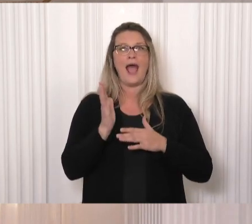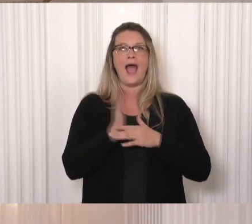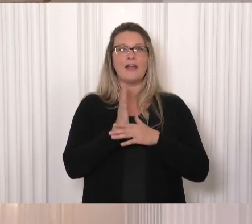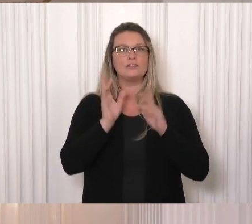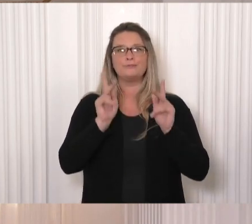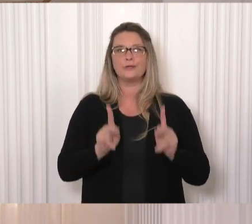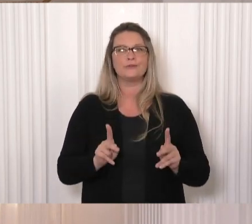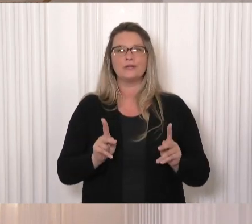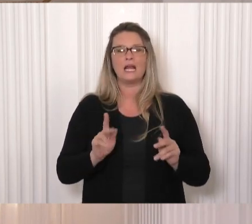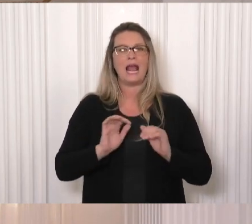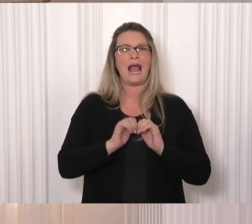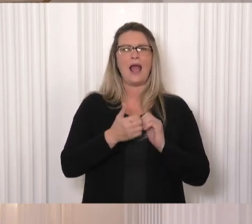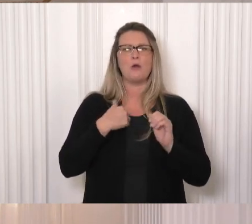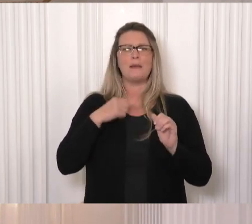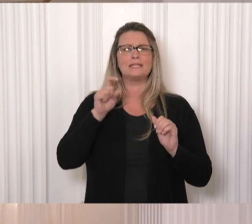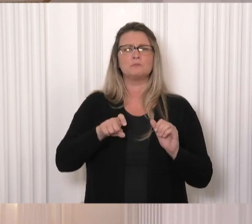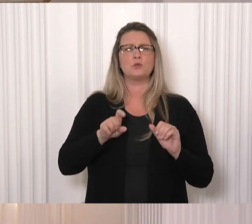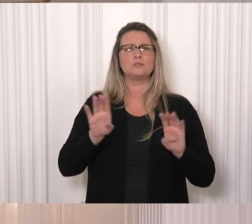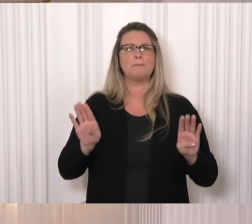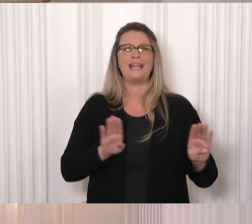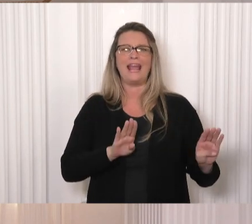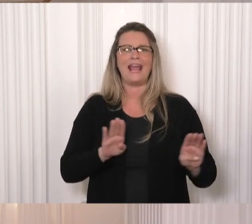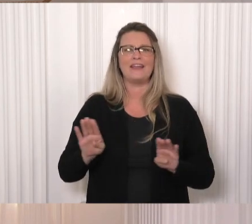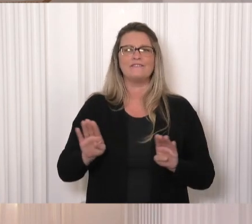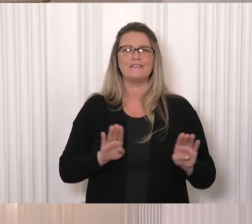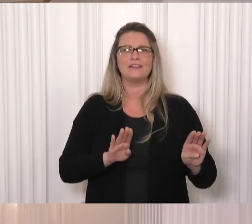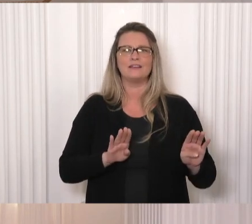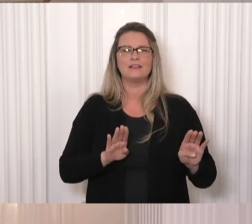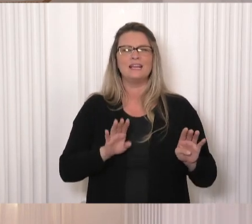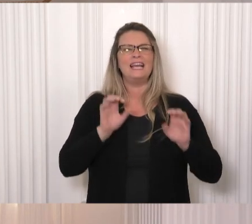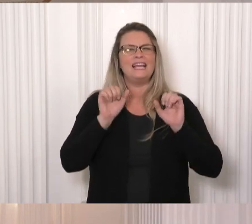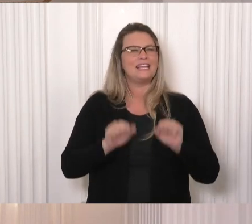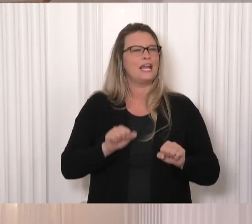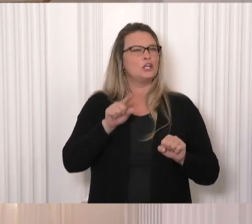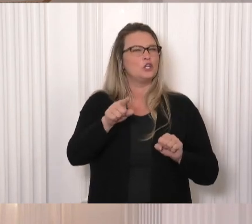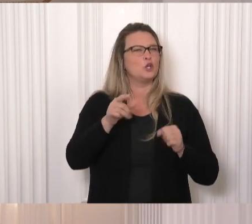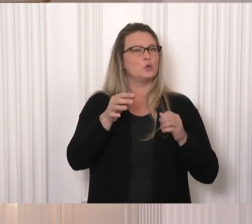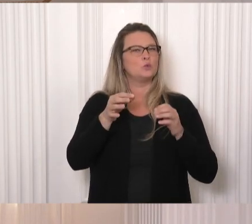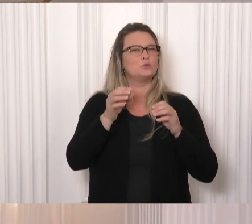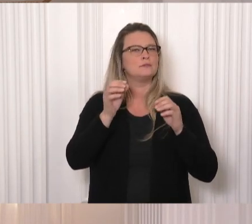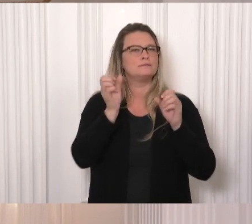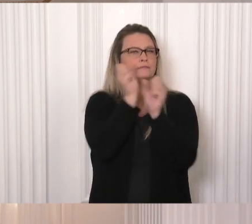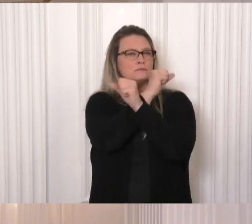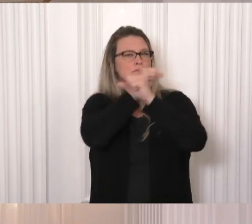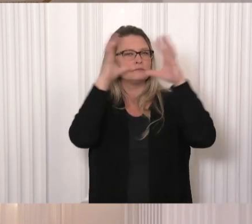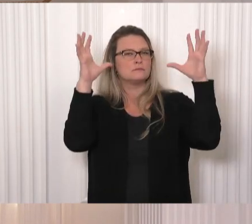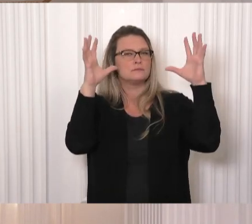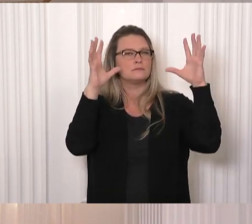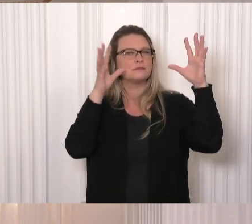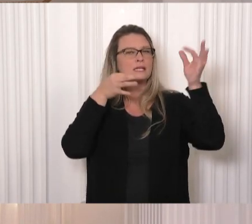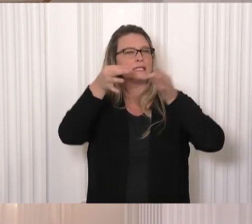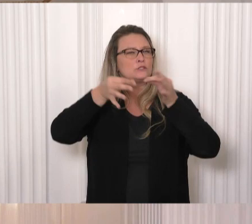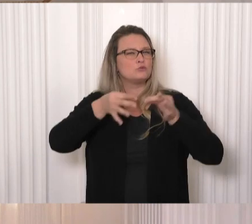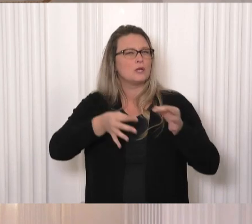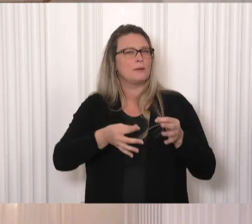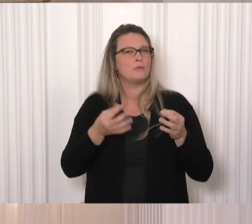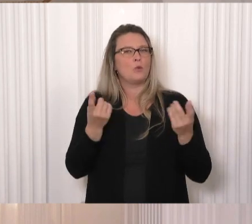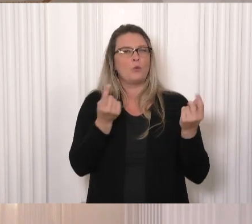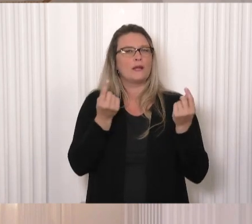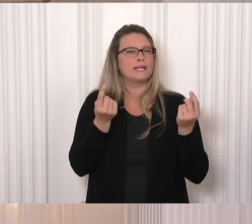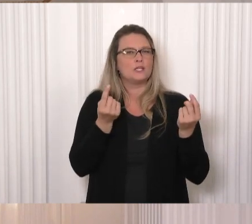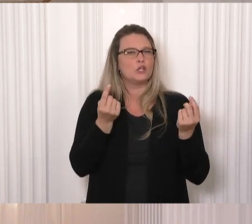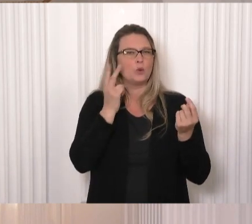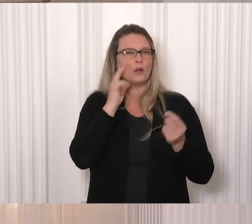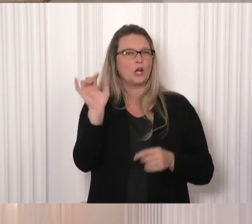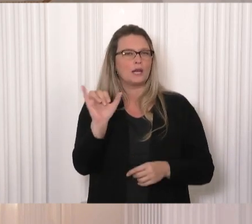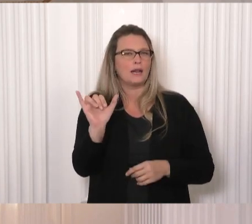supposed to behave? Can you describe, paint a picture for people what they should do? For example,